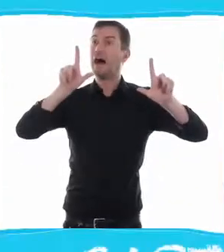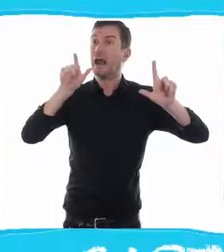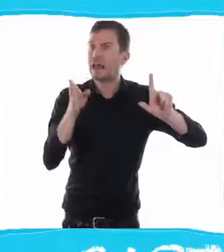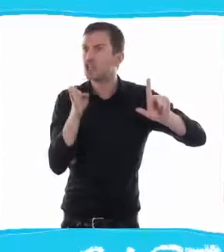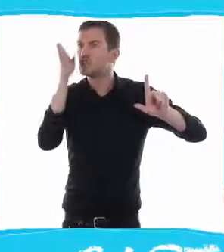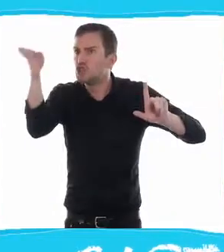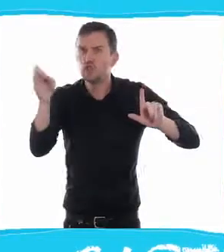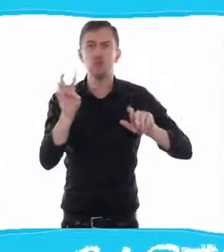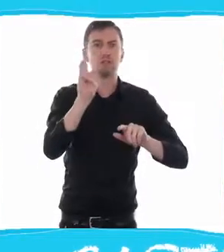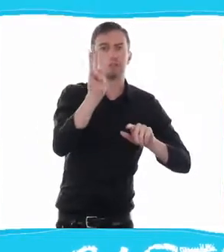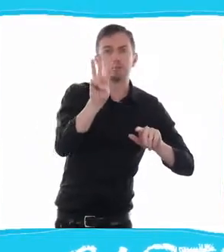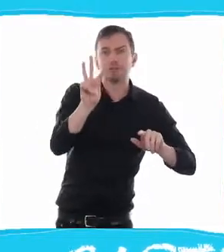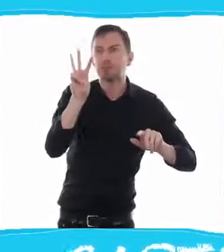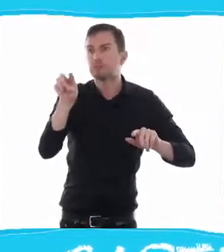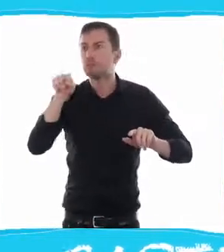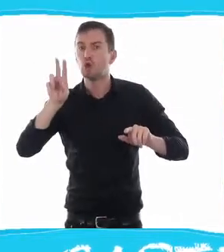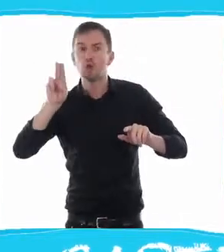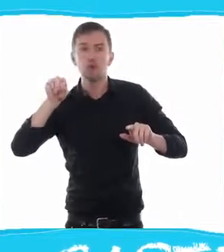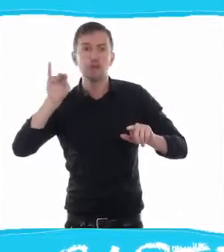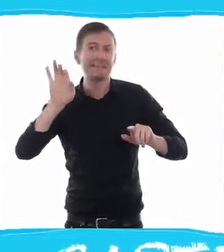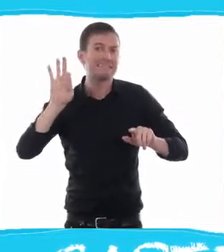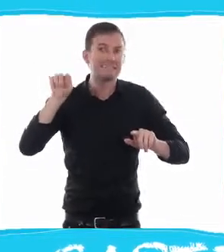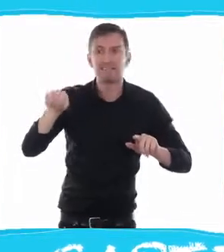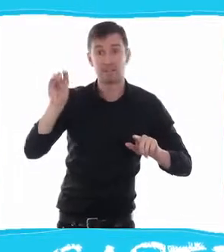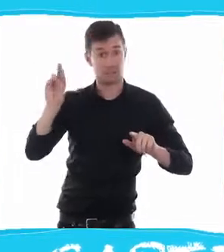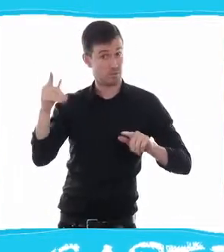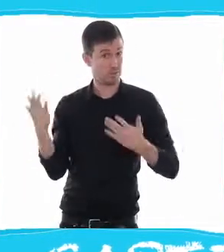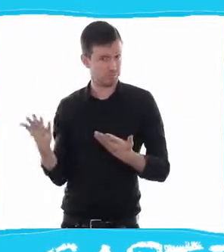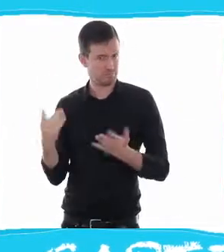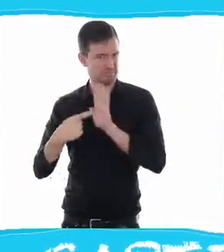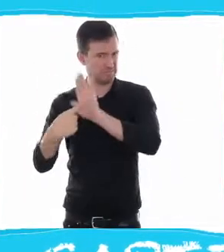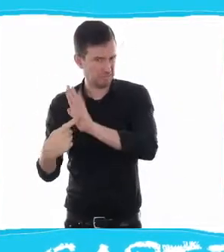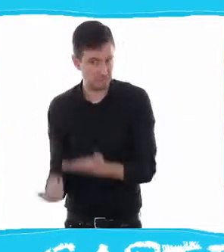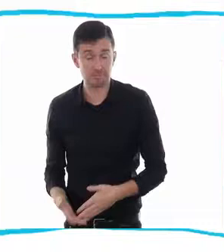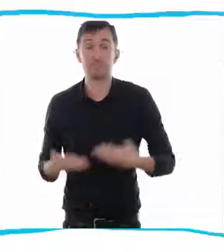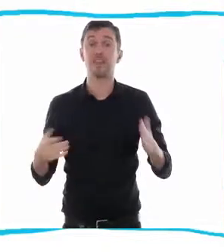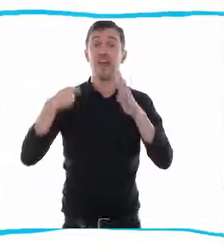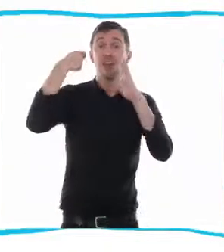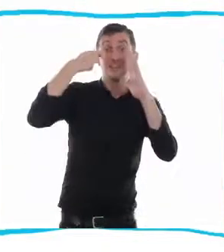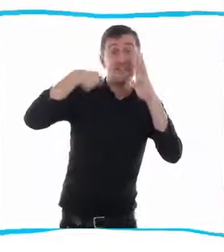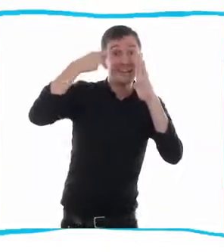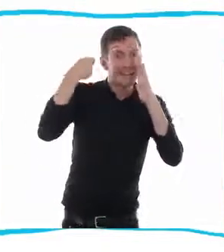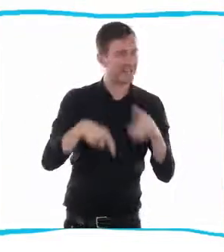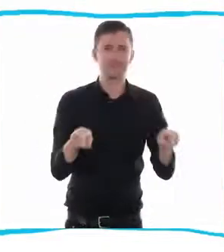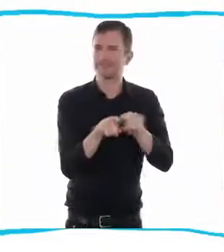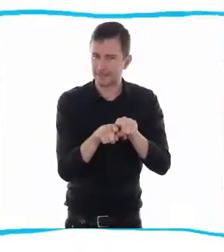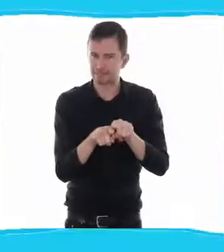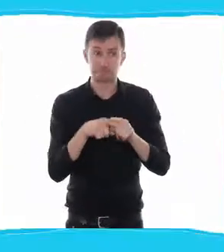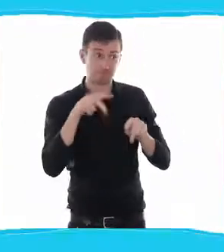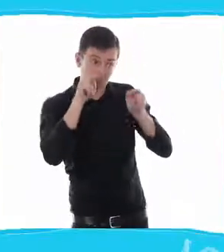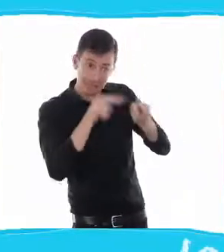And with videos, check that there is captioning or add a transcript. YouTube can do this for you, but it isn't always